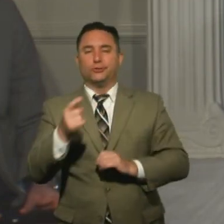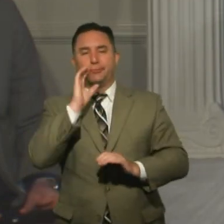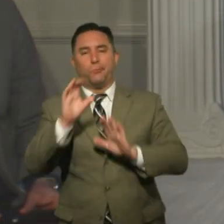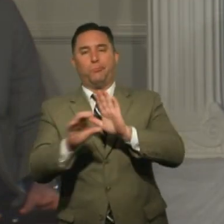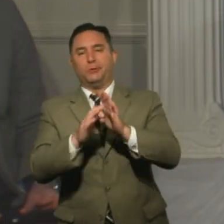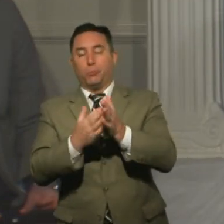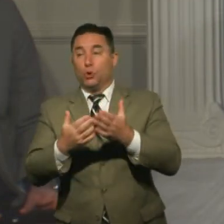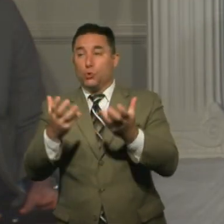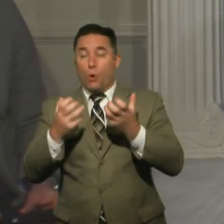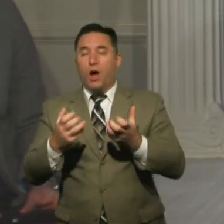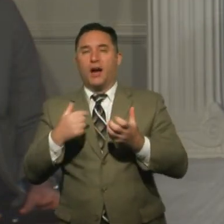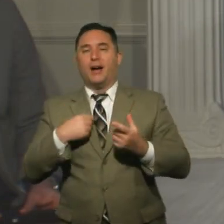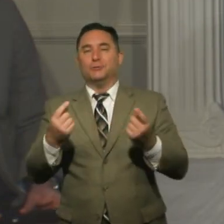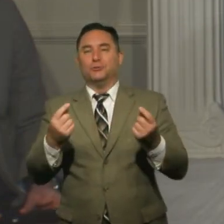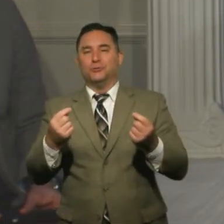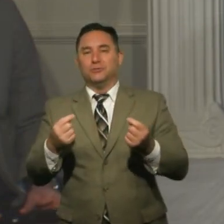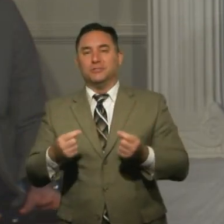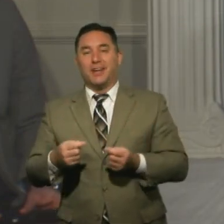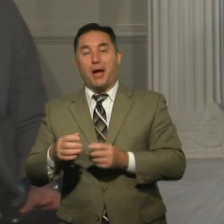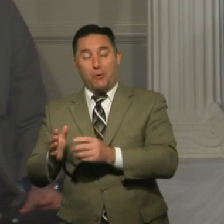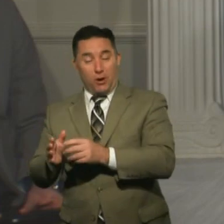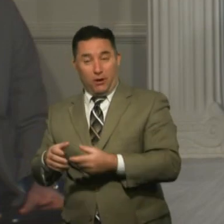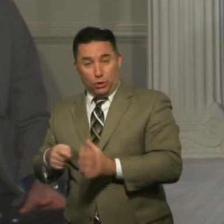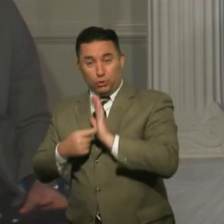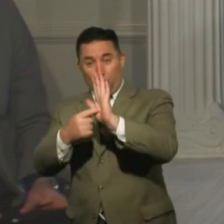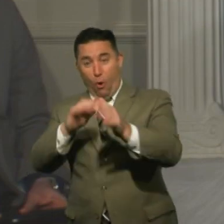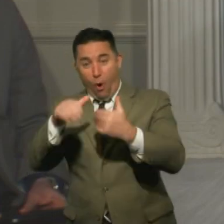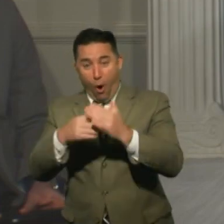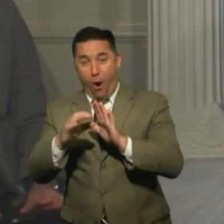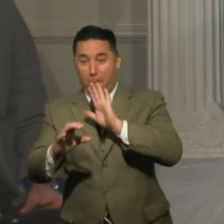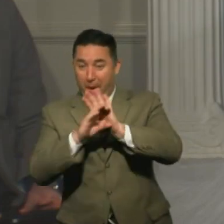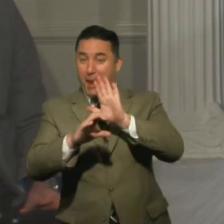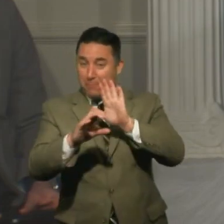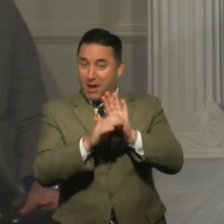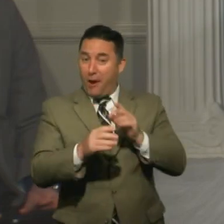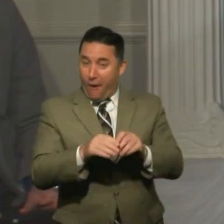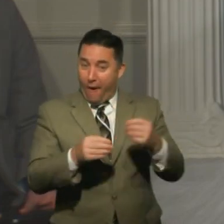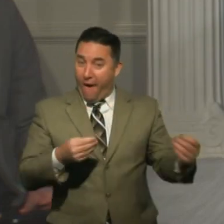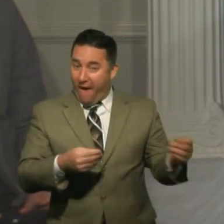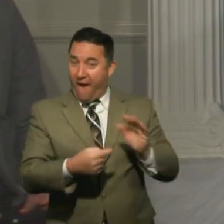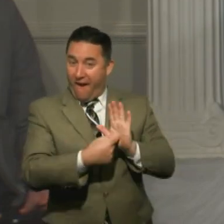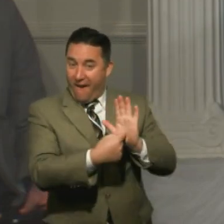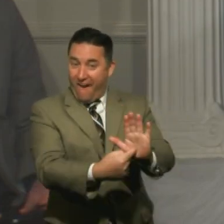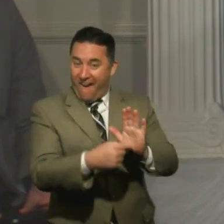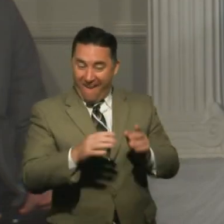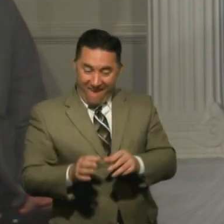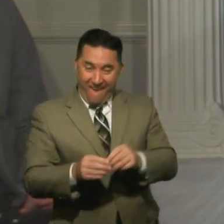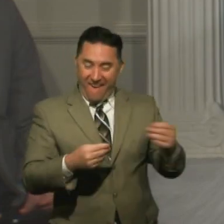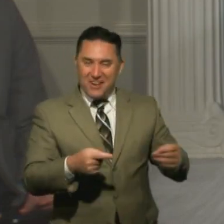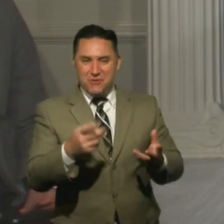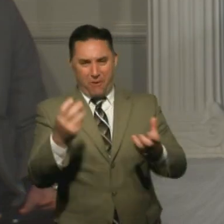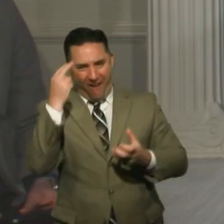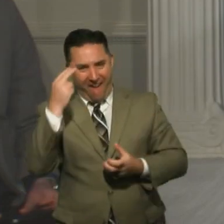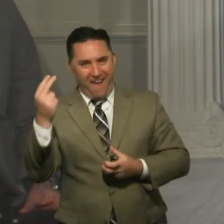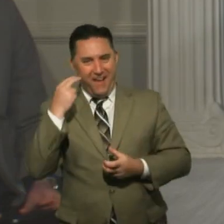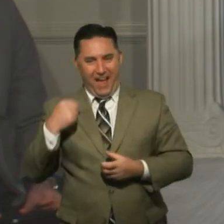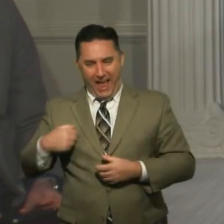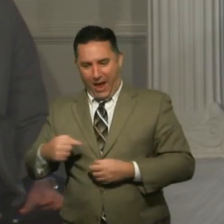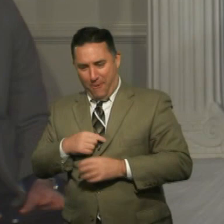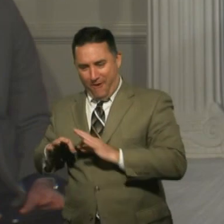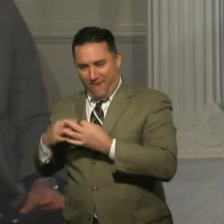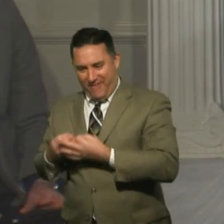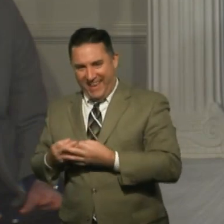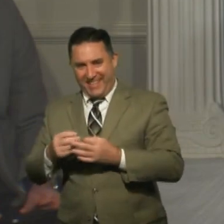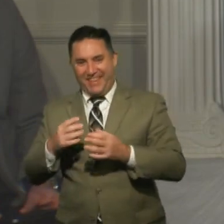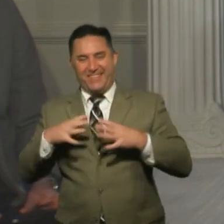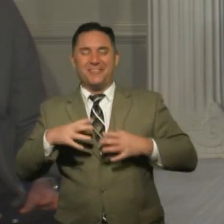book. And if you want, what I was going to do tonight is take you through the entire book, picture by picture, because I thought you'd really love to reminisce about our vacation. No, I'm just